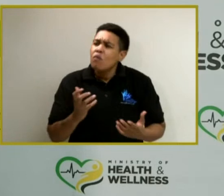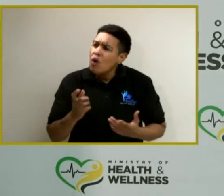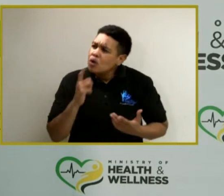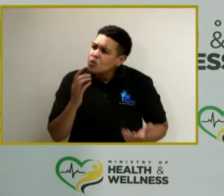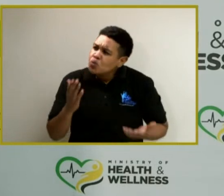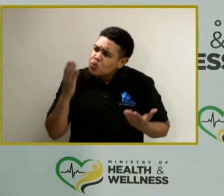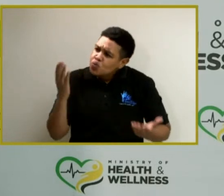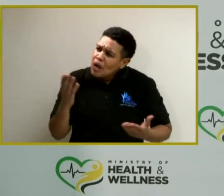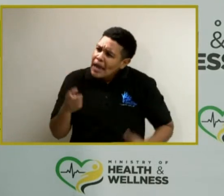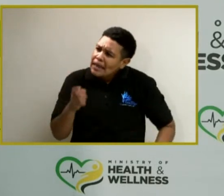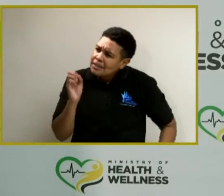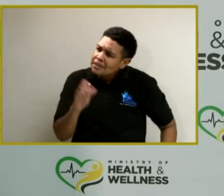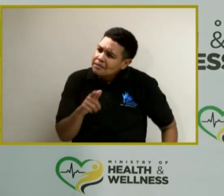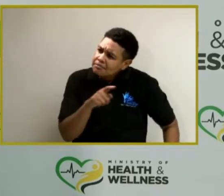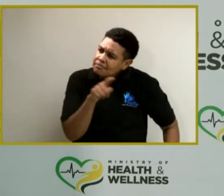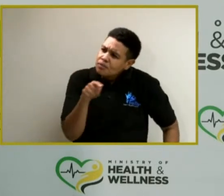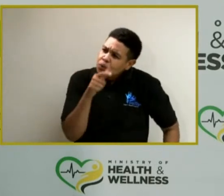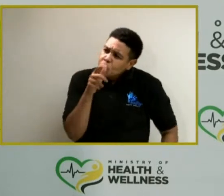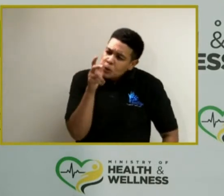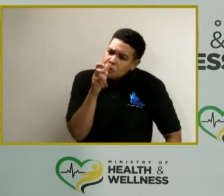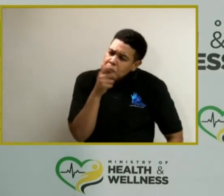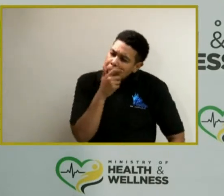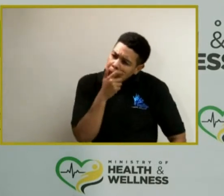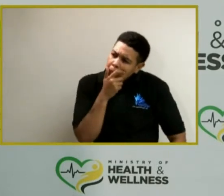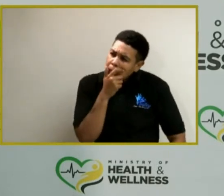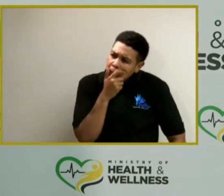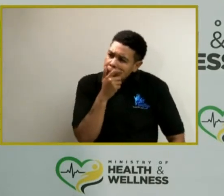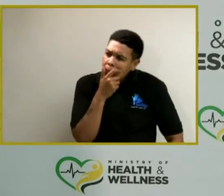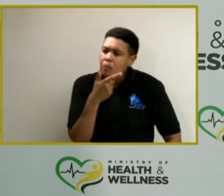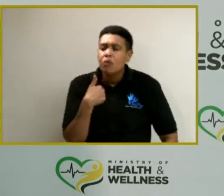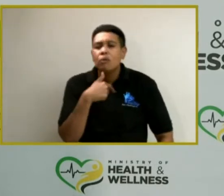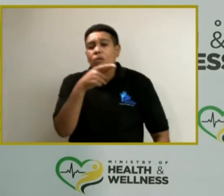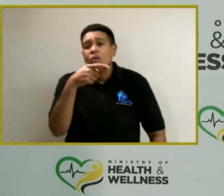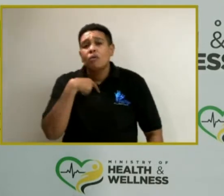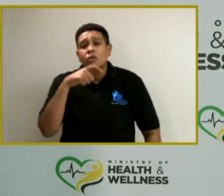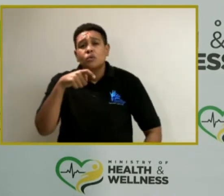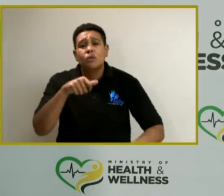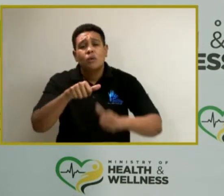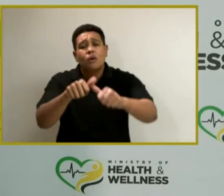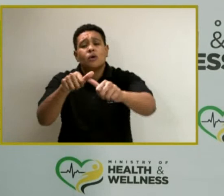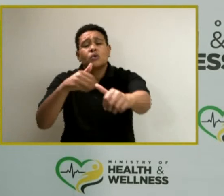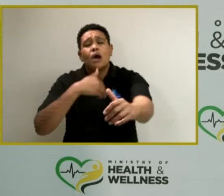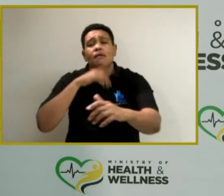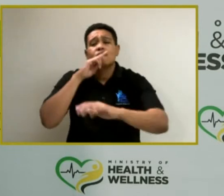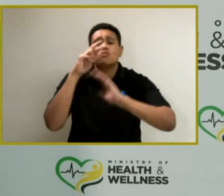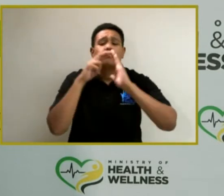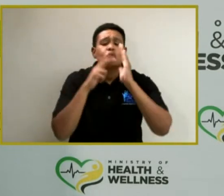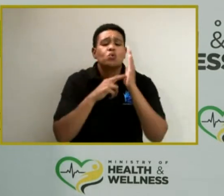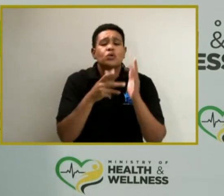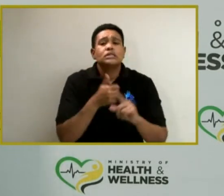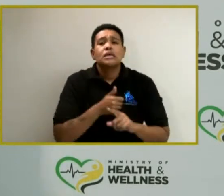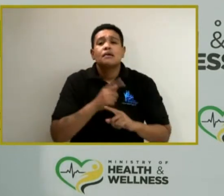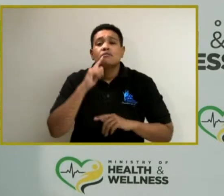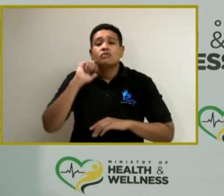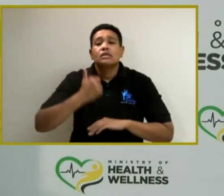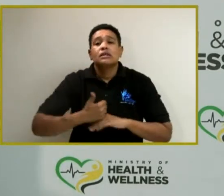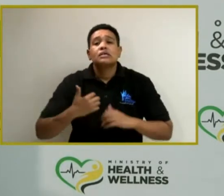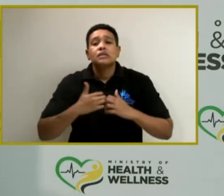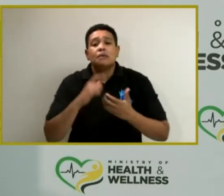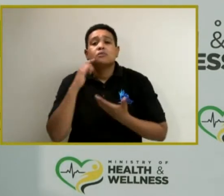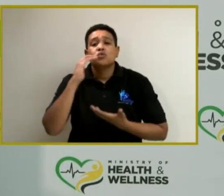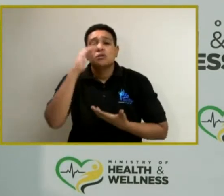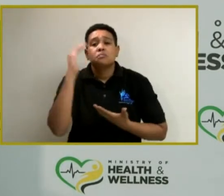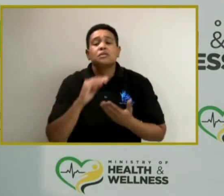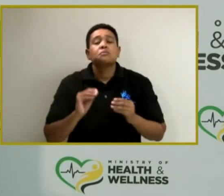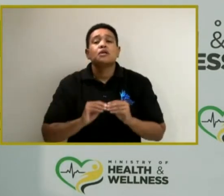raise with those who are listening that we continue to have the protocols that have been established to minimize the